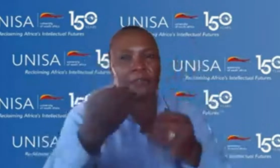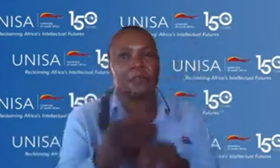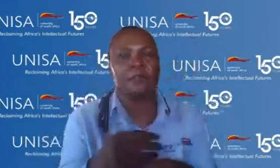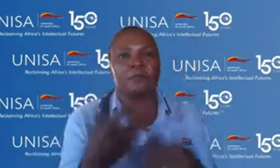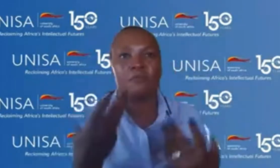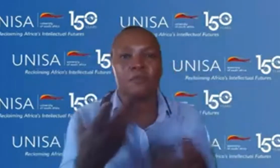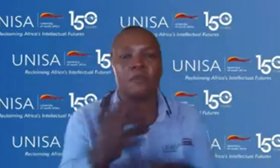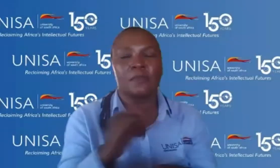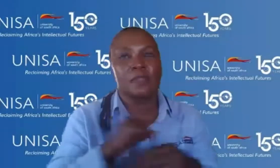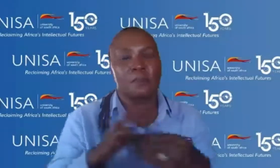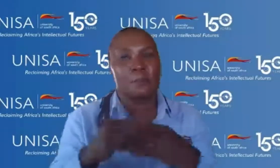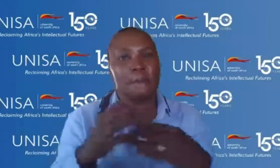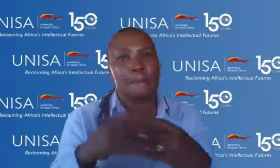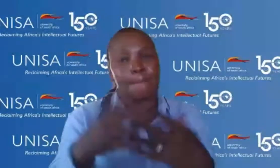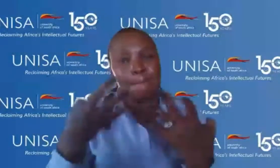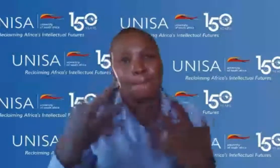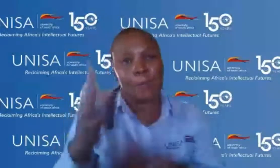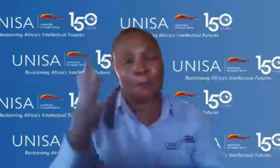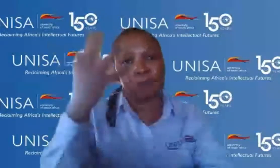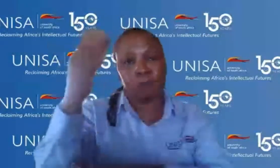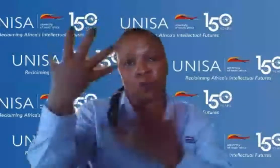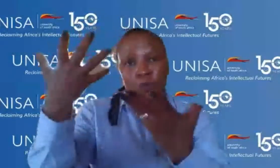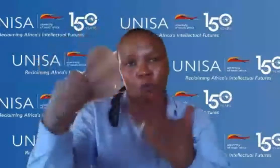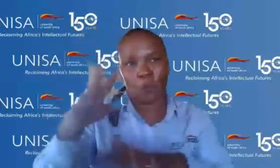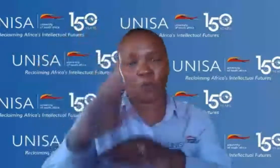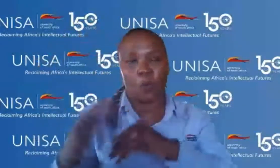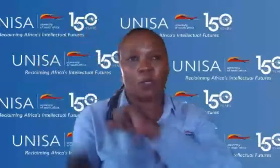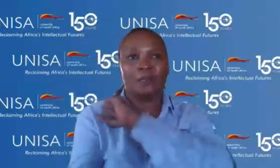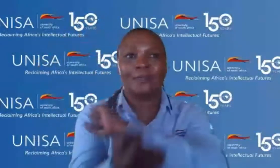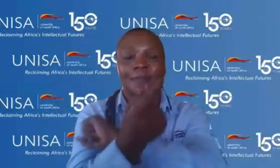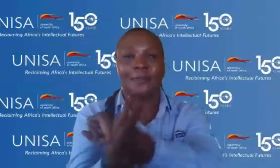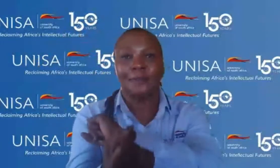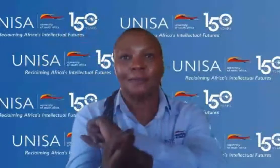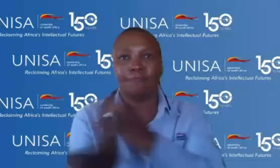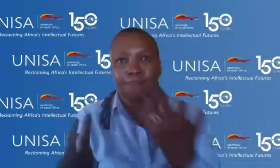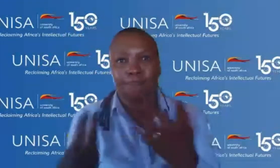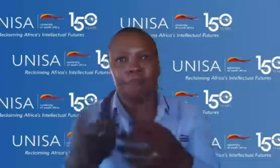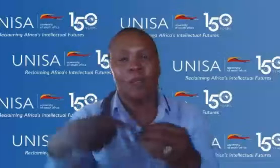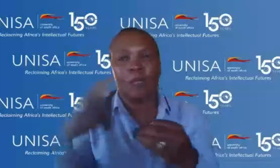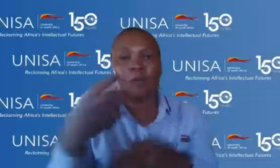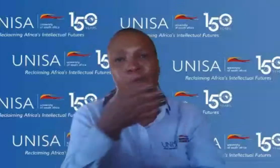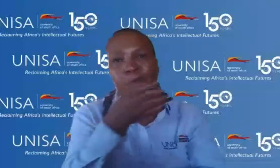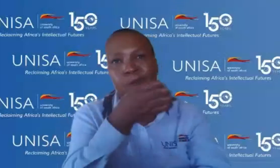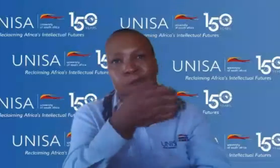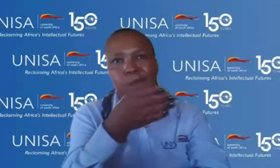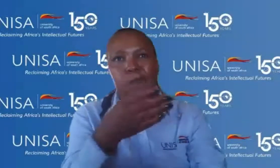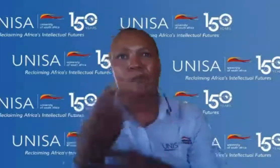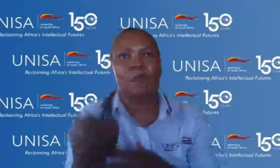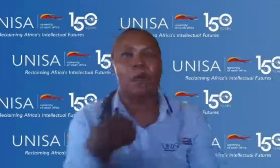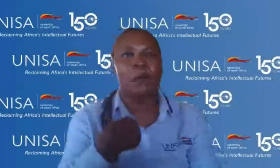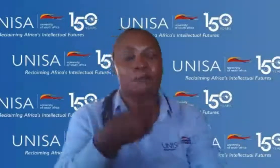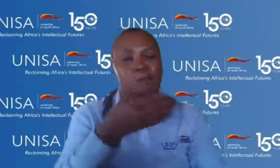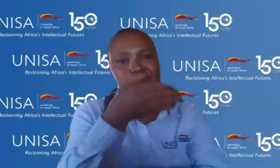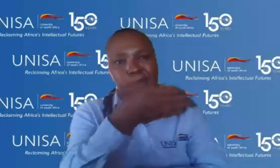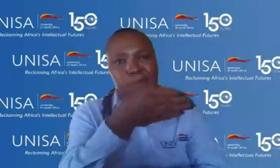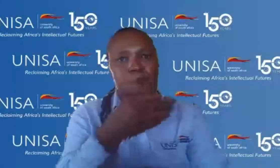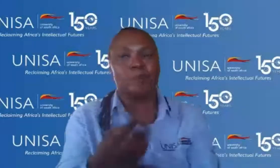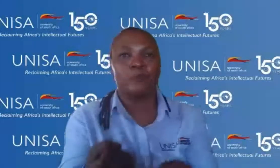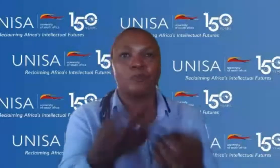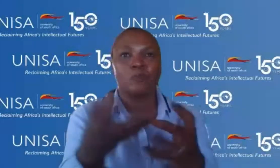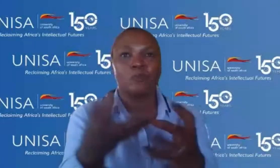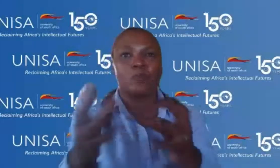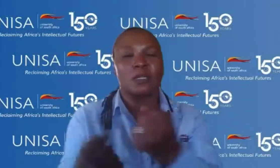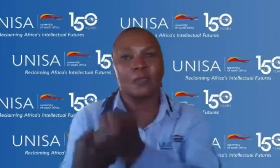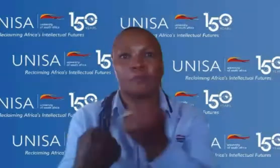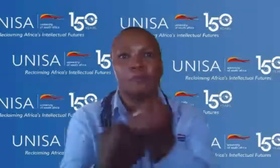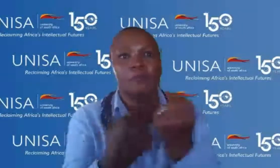have presented in this session are always available. I am available to provide the support